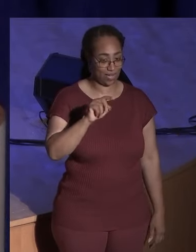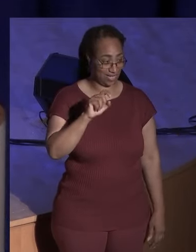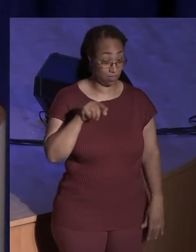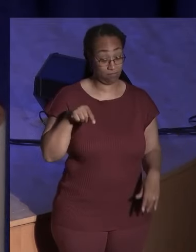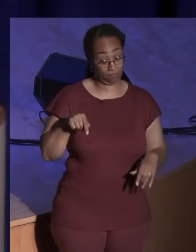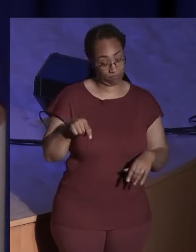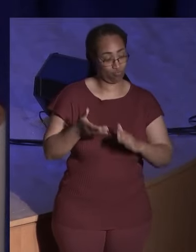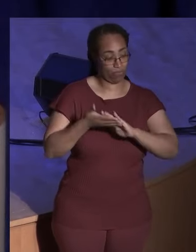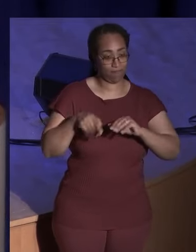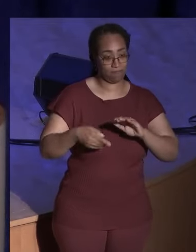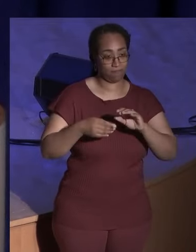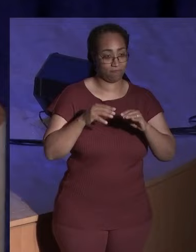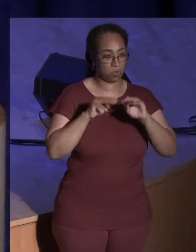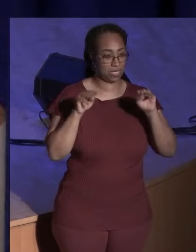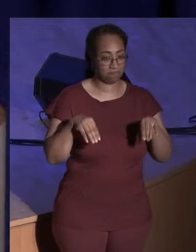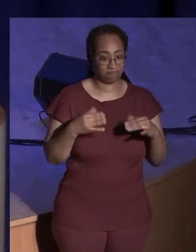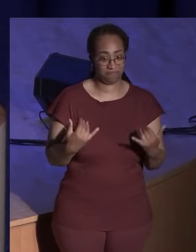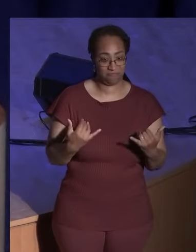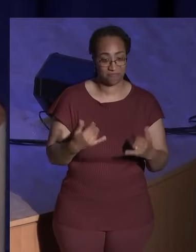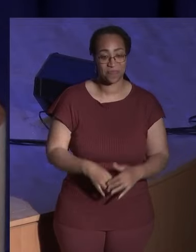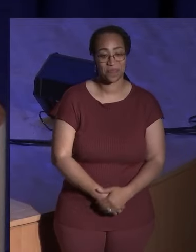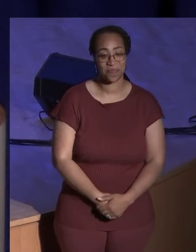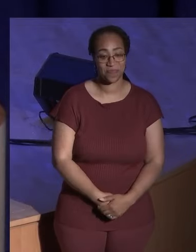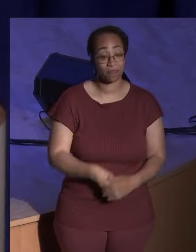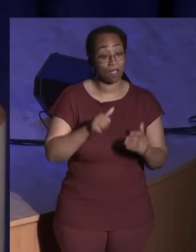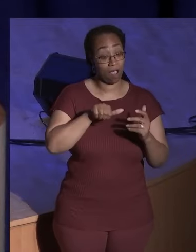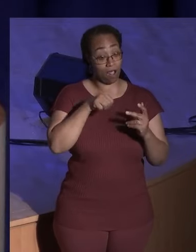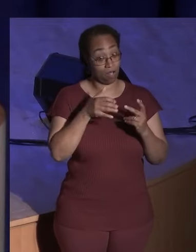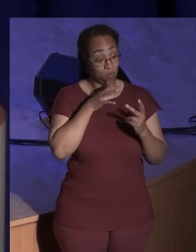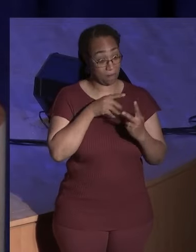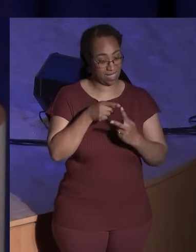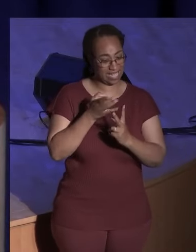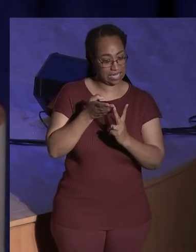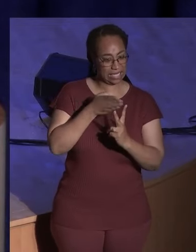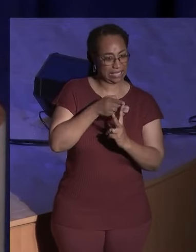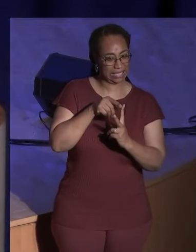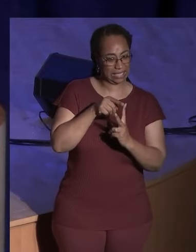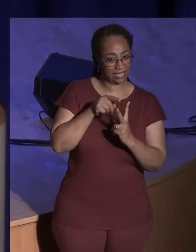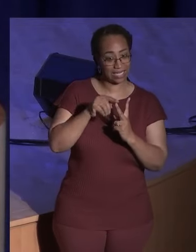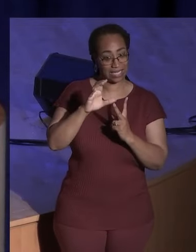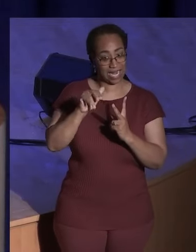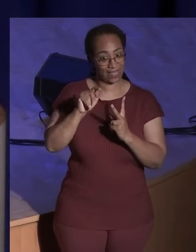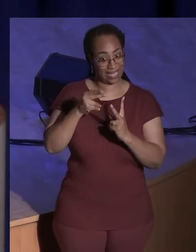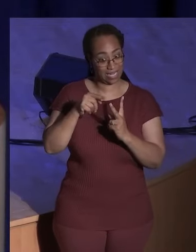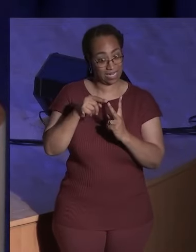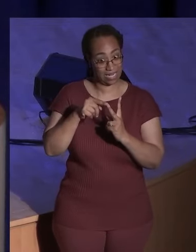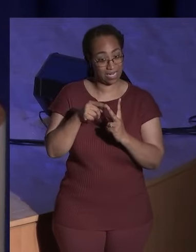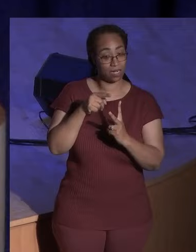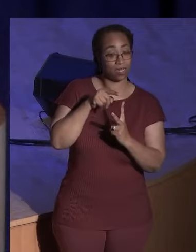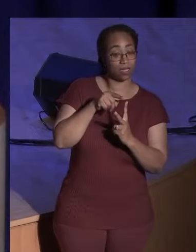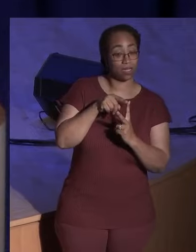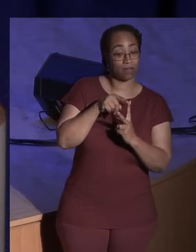another Cynthia Vidari, who works here at the museum, suggested a program to celebrate the